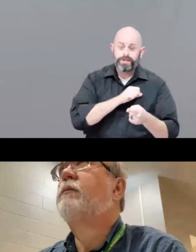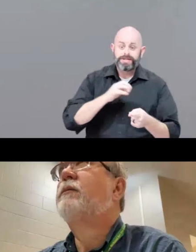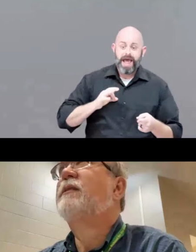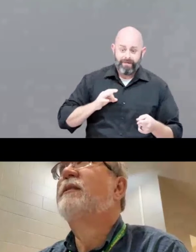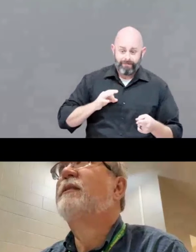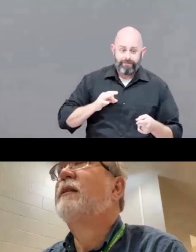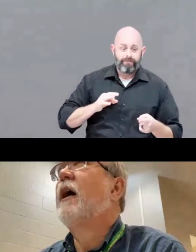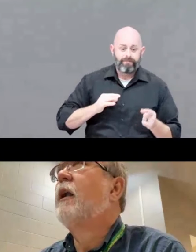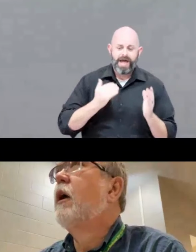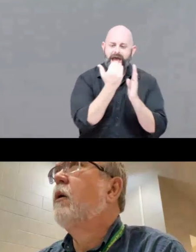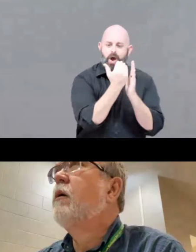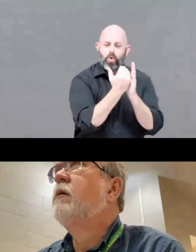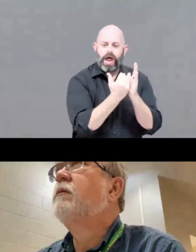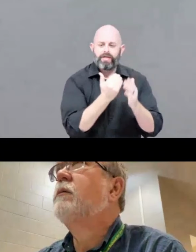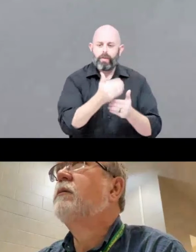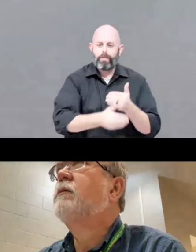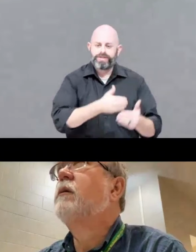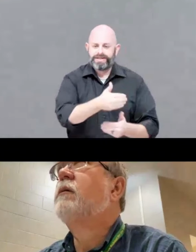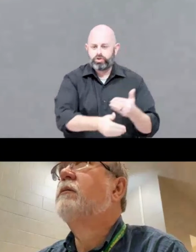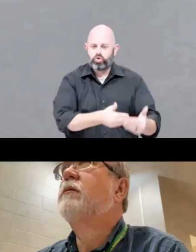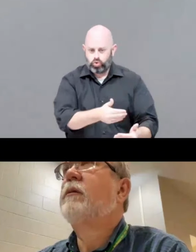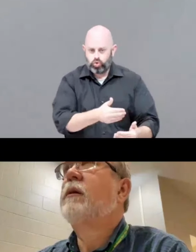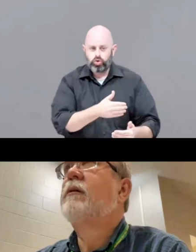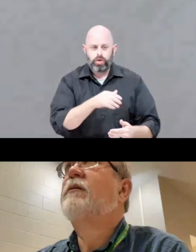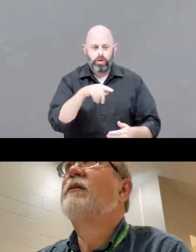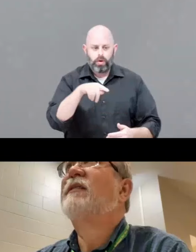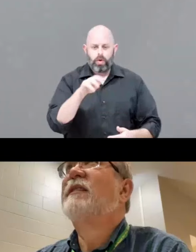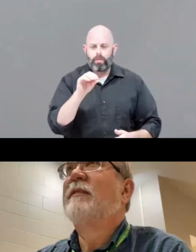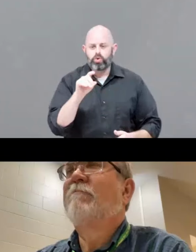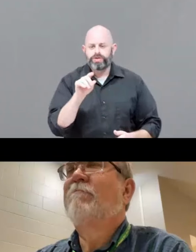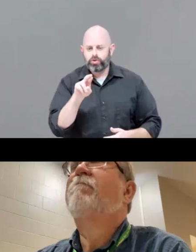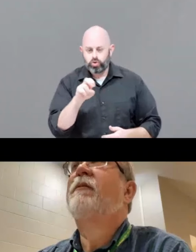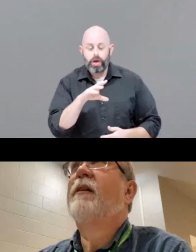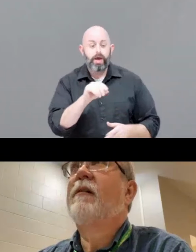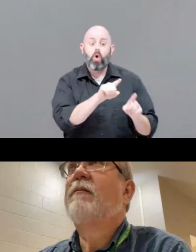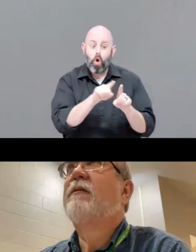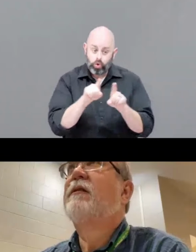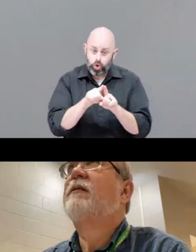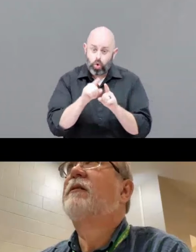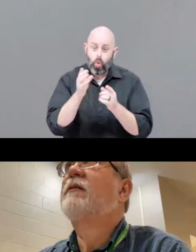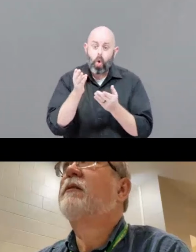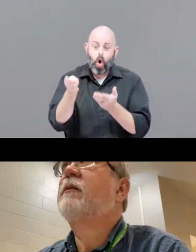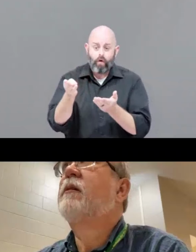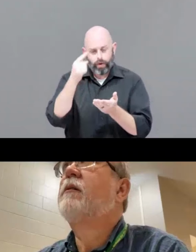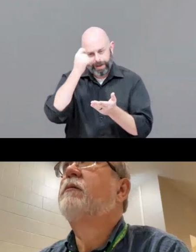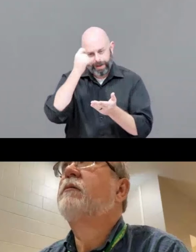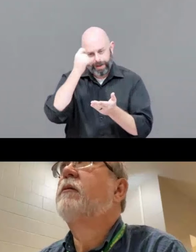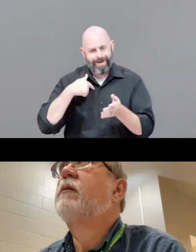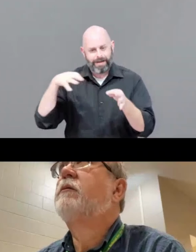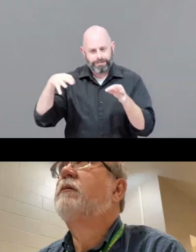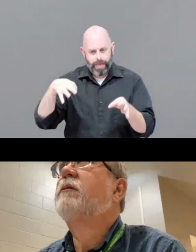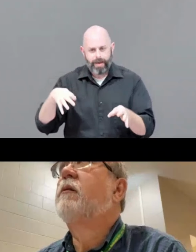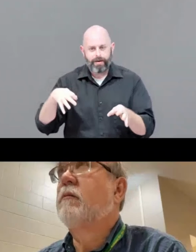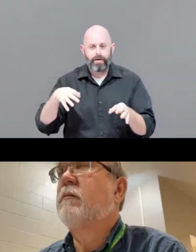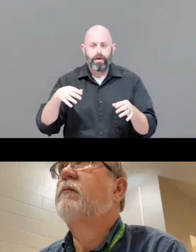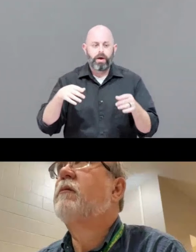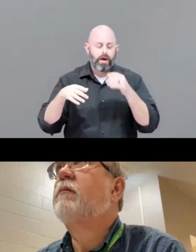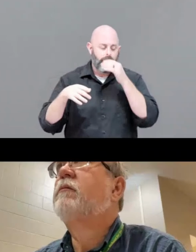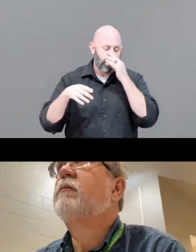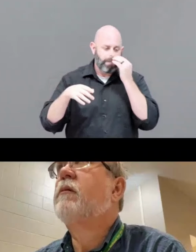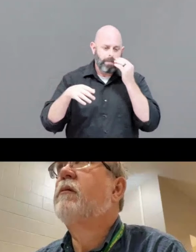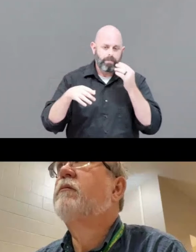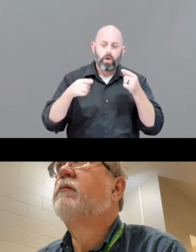staff outlining the procedures and also offering, because I explained that whenever